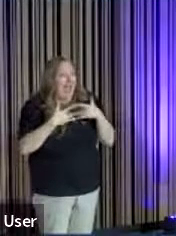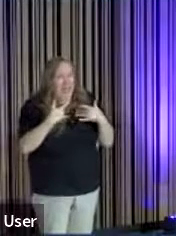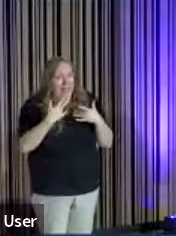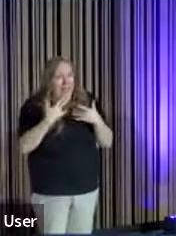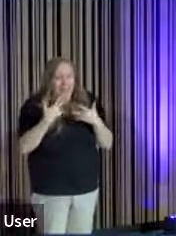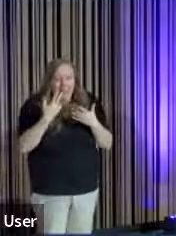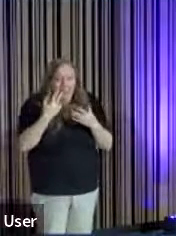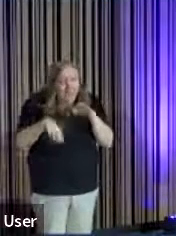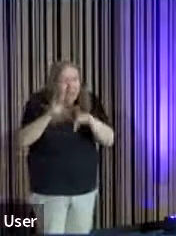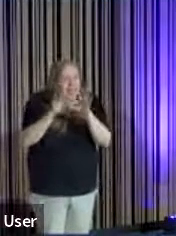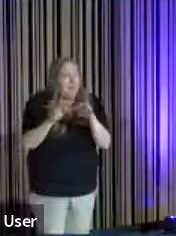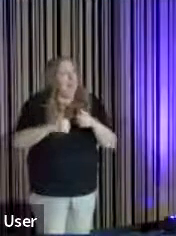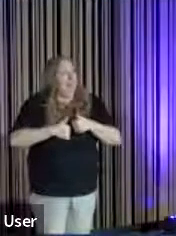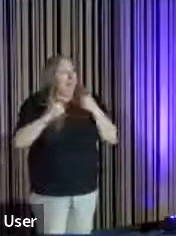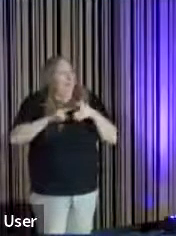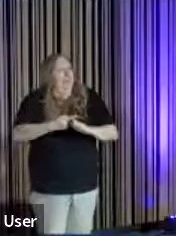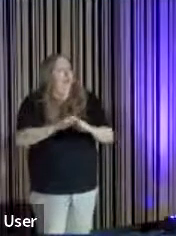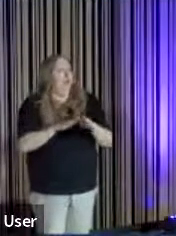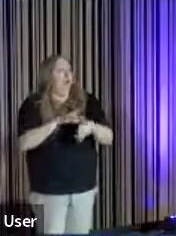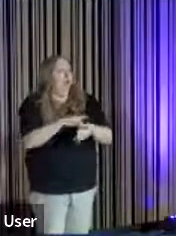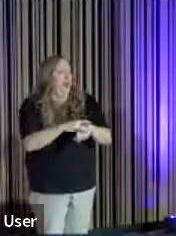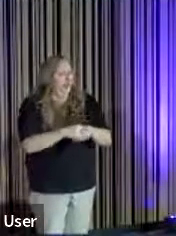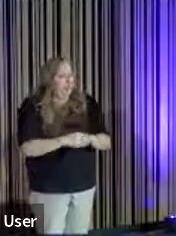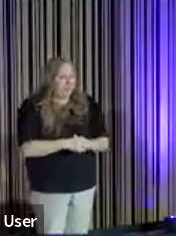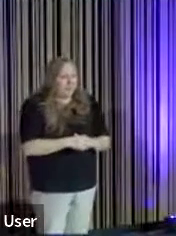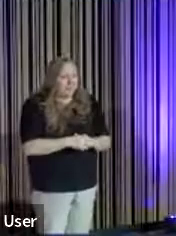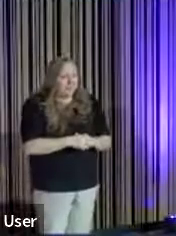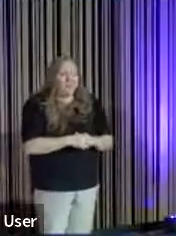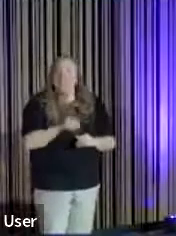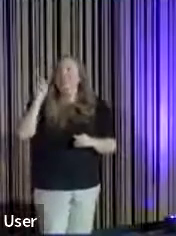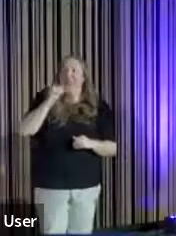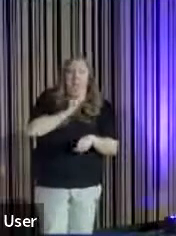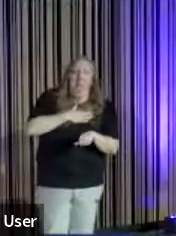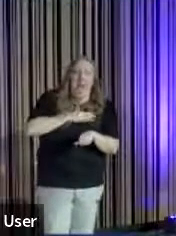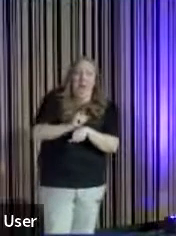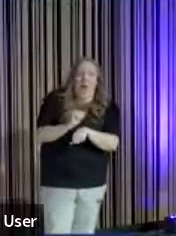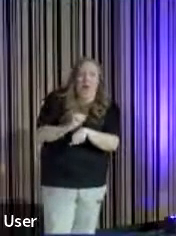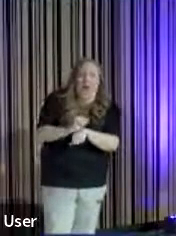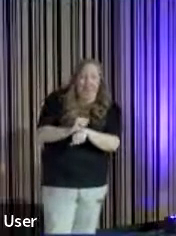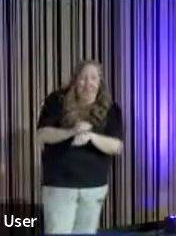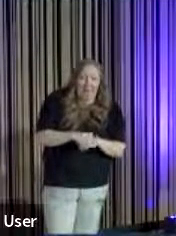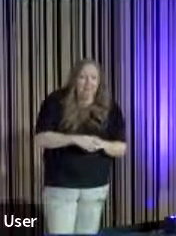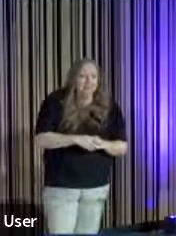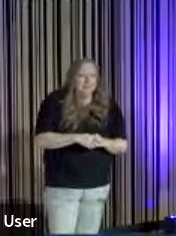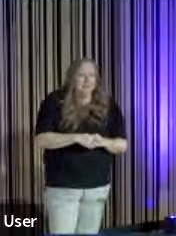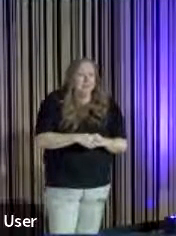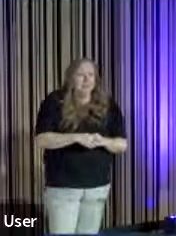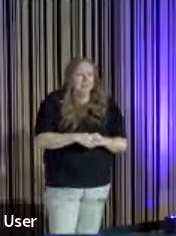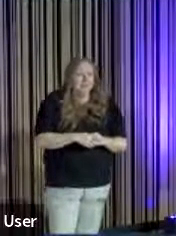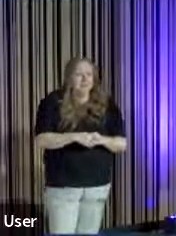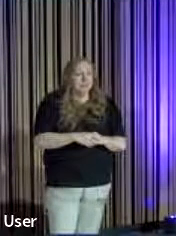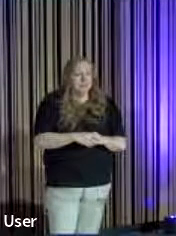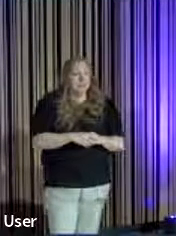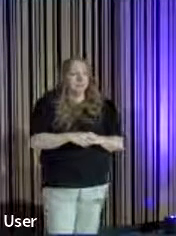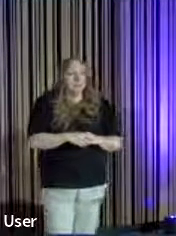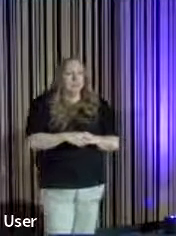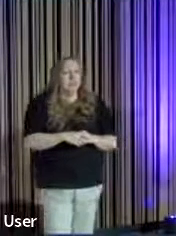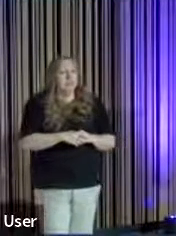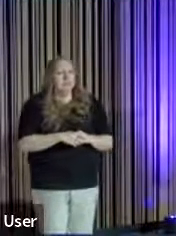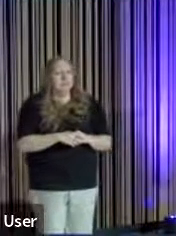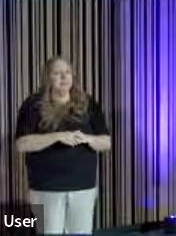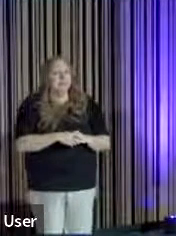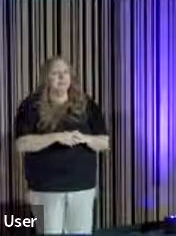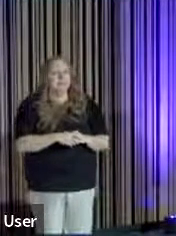In a similar story, though this is not my work, so I know it much less well, this is another collaborator in the Tara Oceans group that discovered the